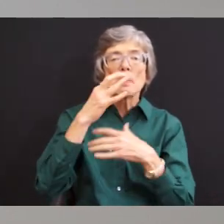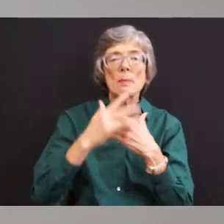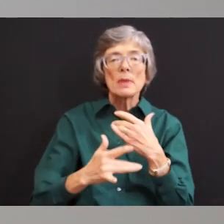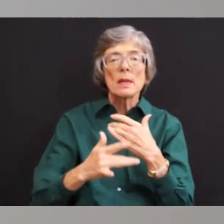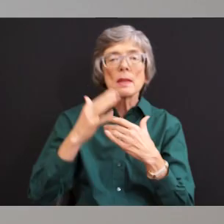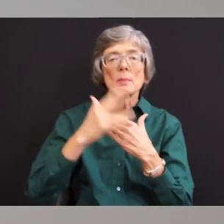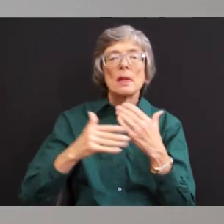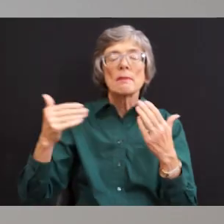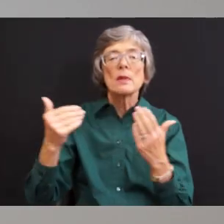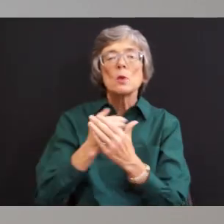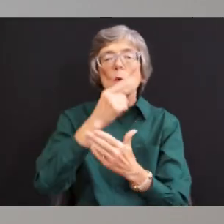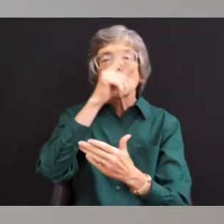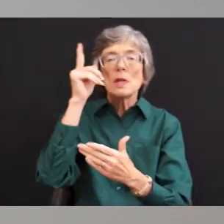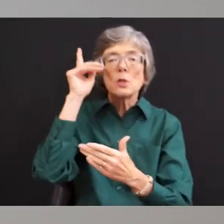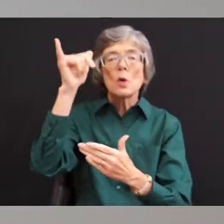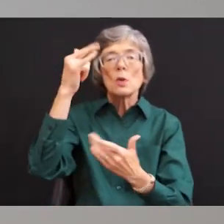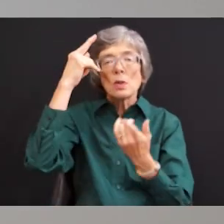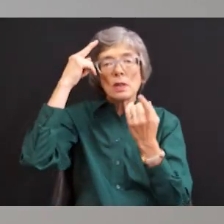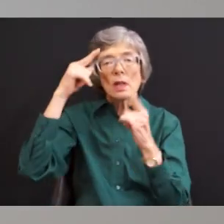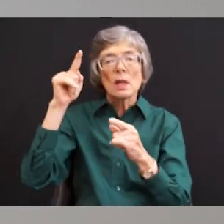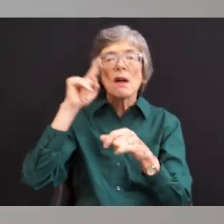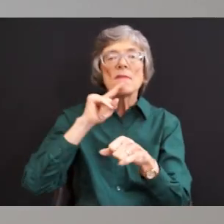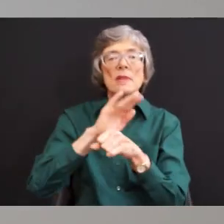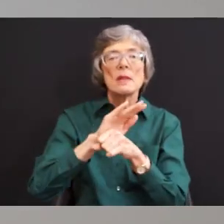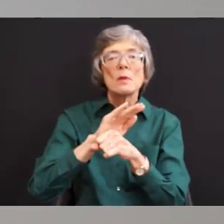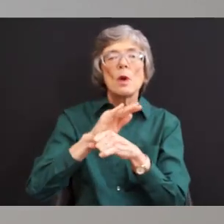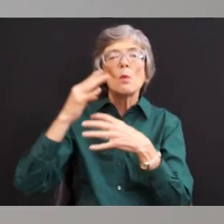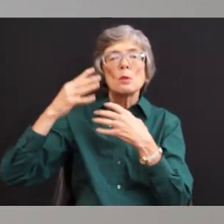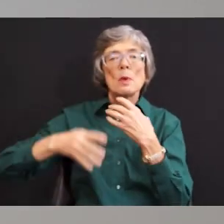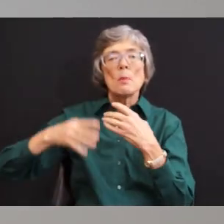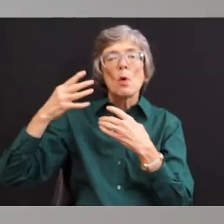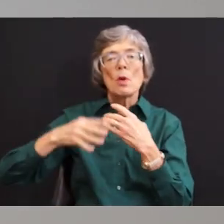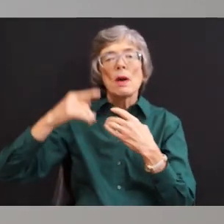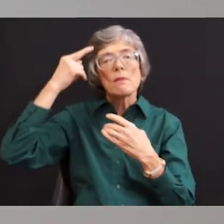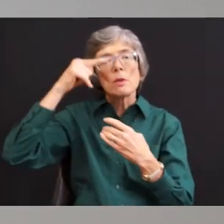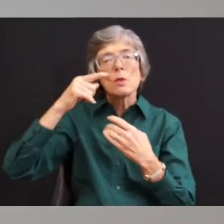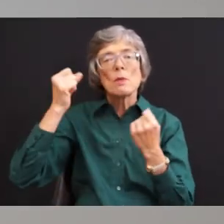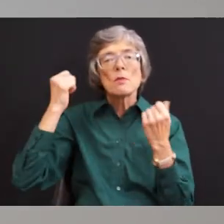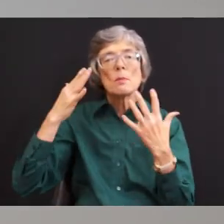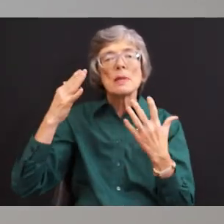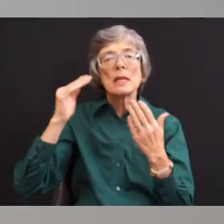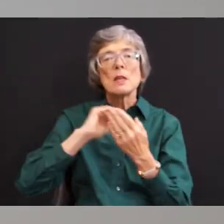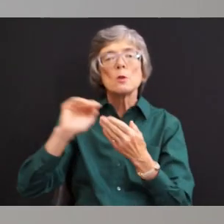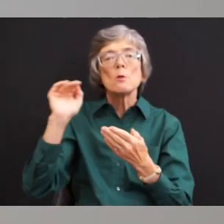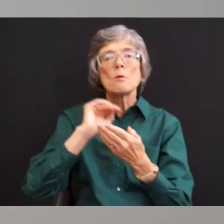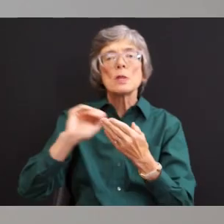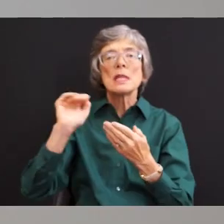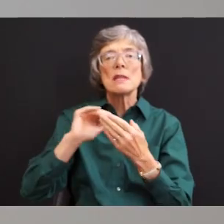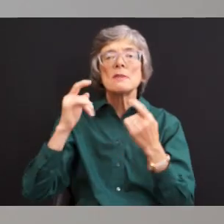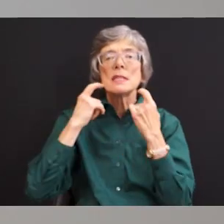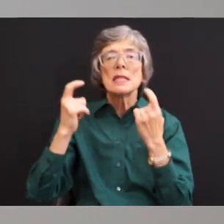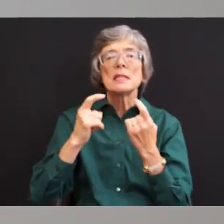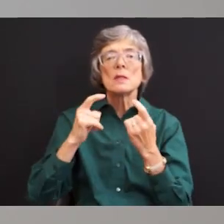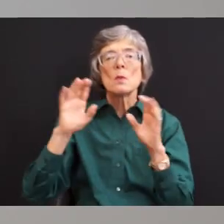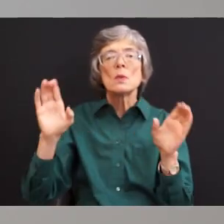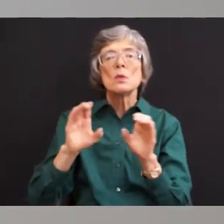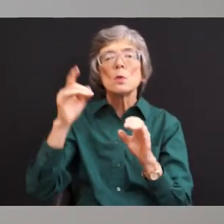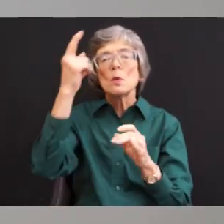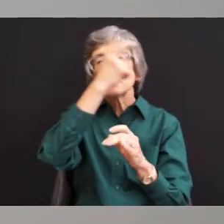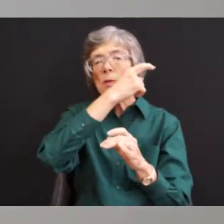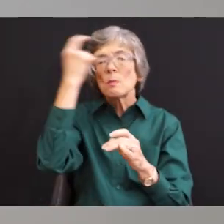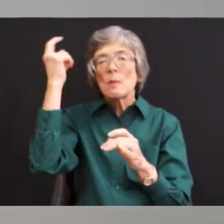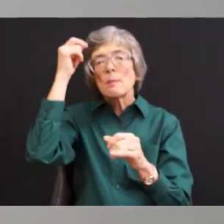and eternal covenant, which will be poured out for you and for many for the forgiveness of sins. Do this in memory of